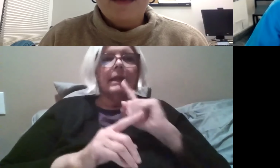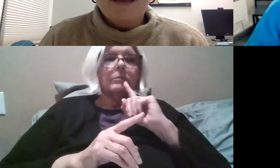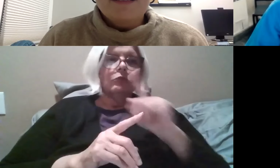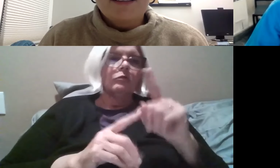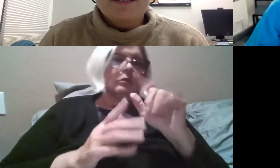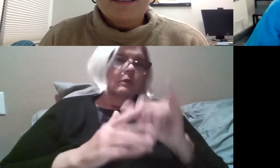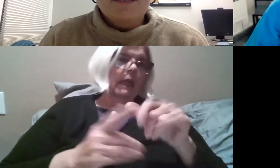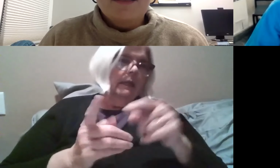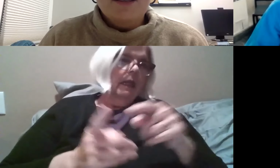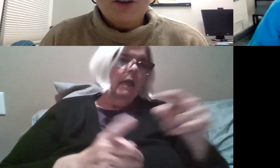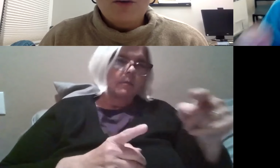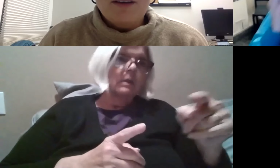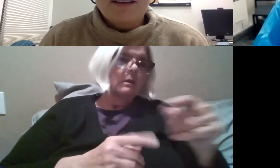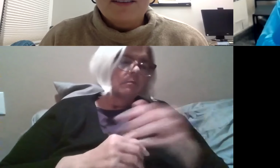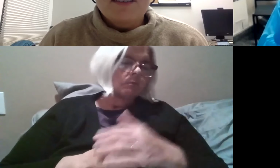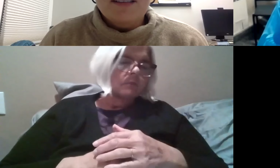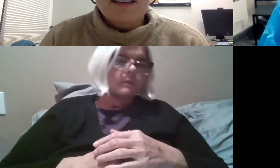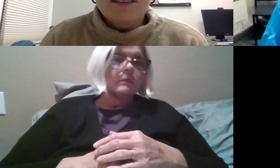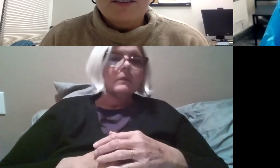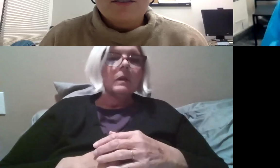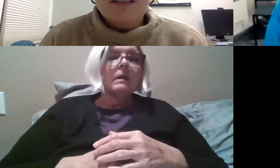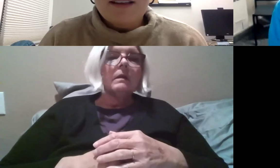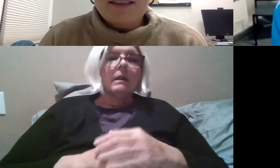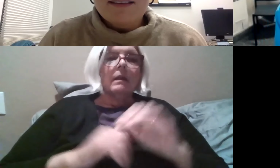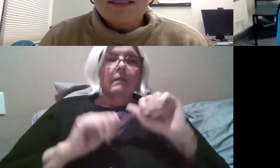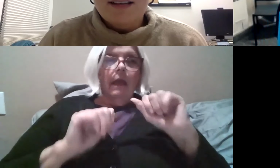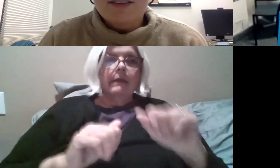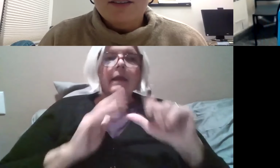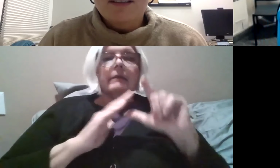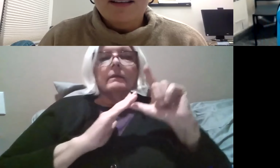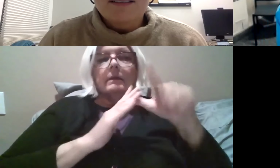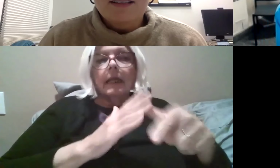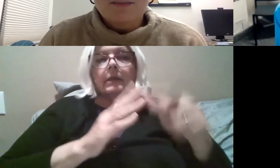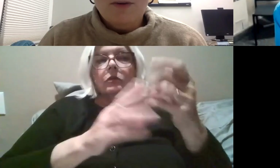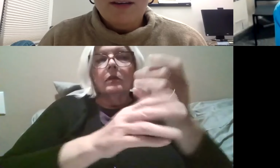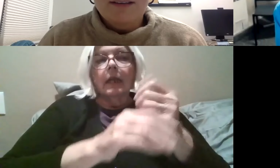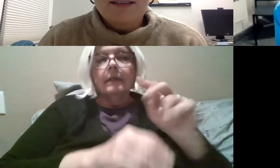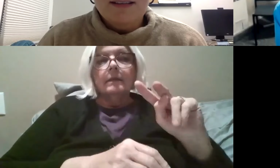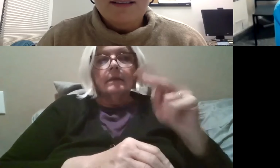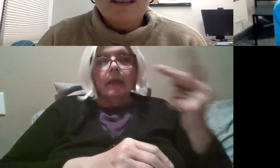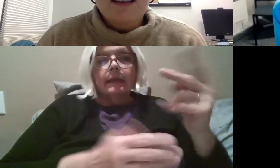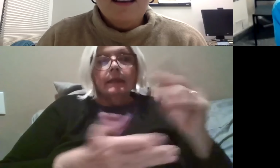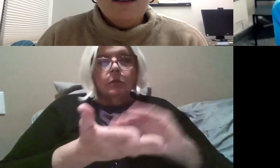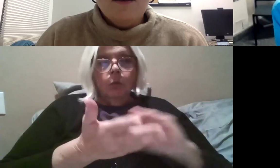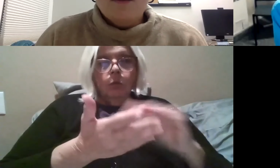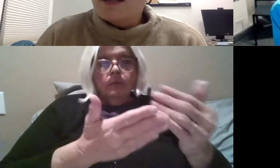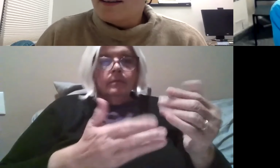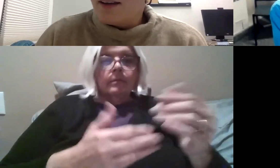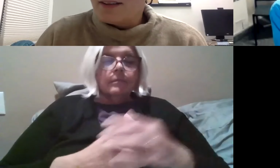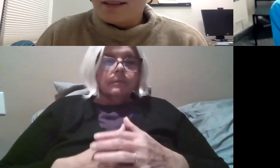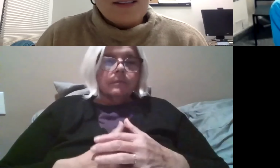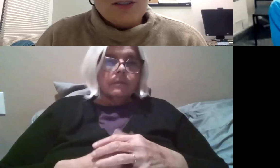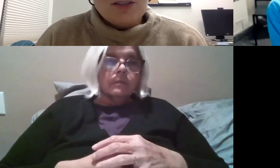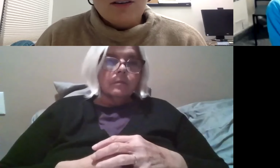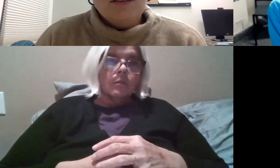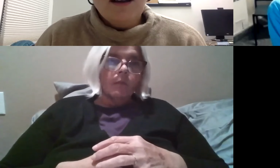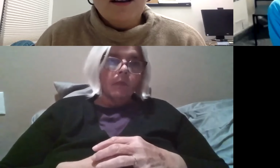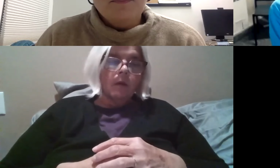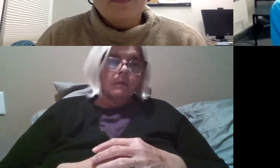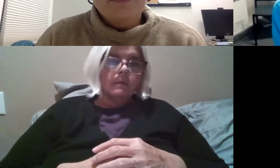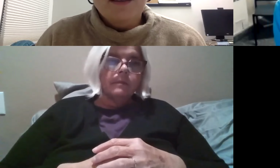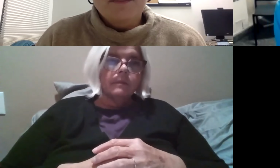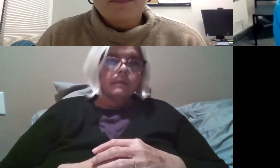But yes, they could go on to get their second dose. And I think this actually gets to the point that we didn't have in the